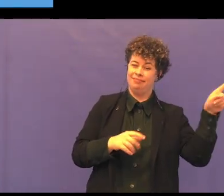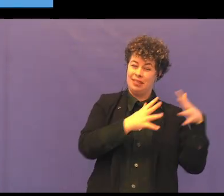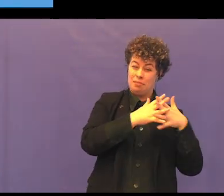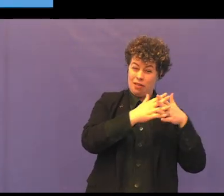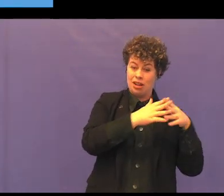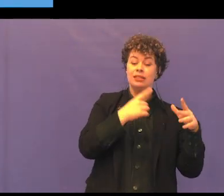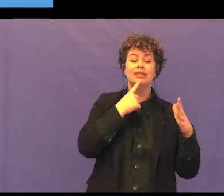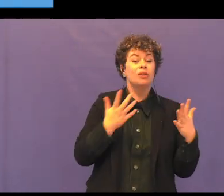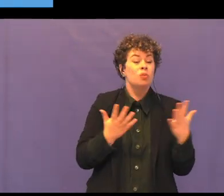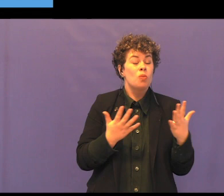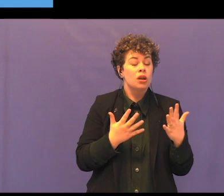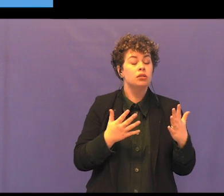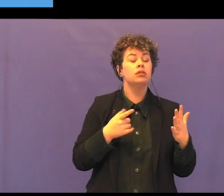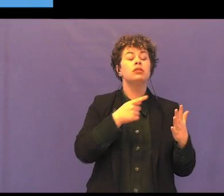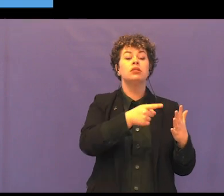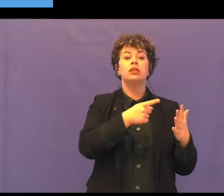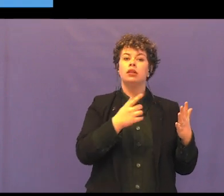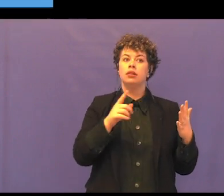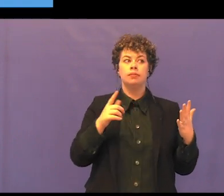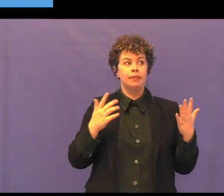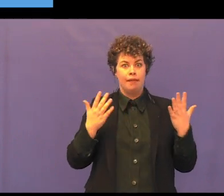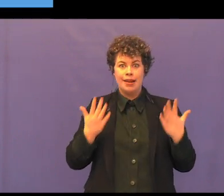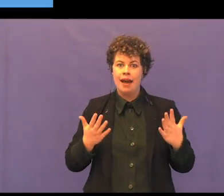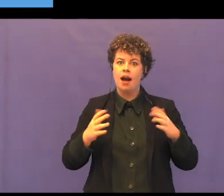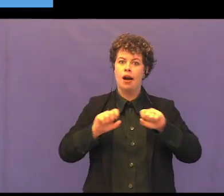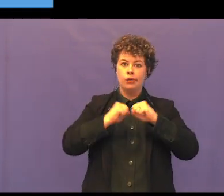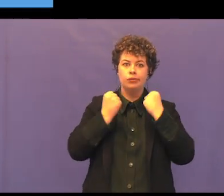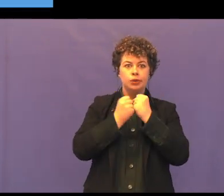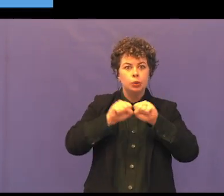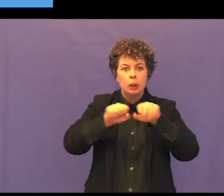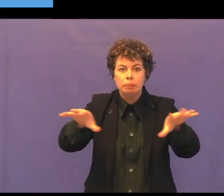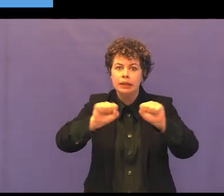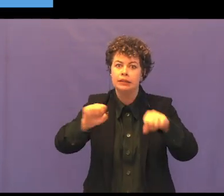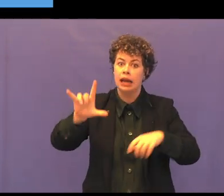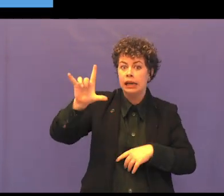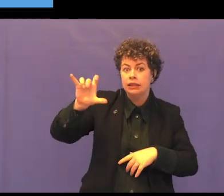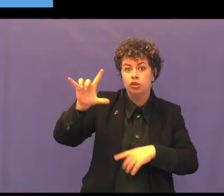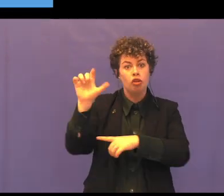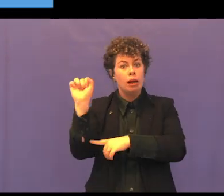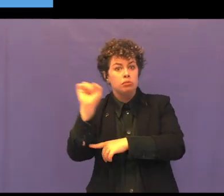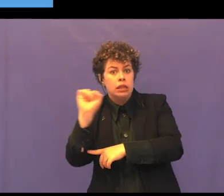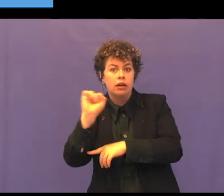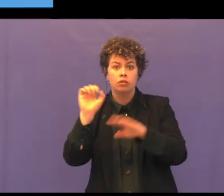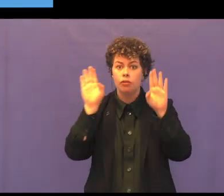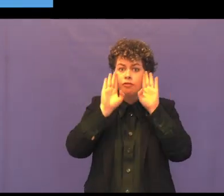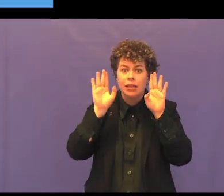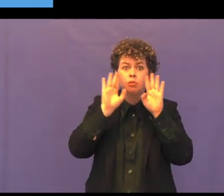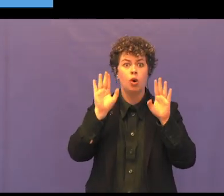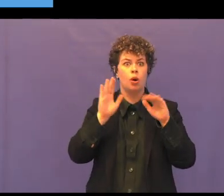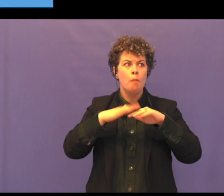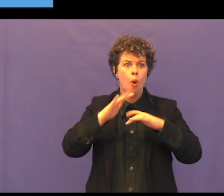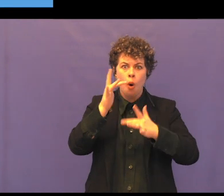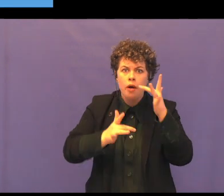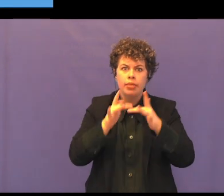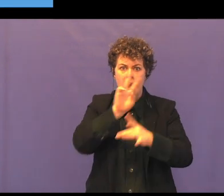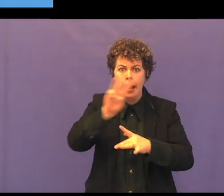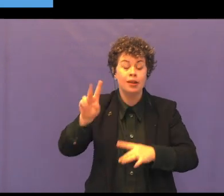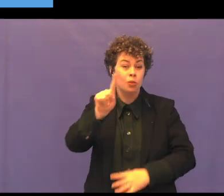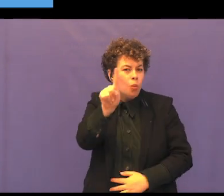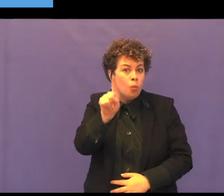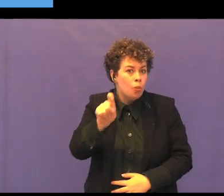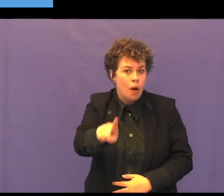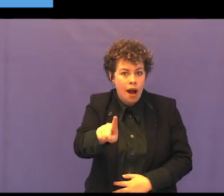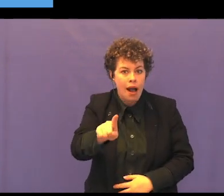the rise of the digital, is a provincialization of people's minds. What he did was he carried